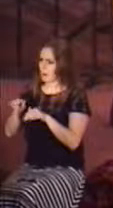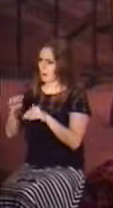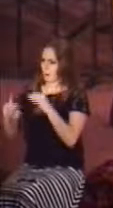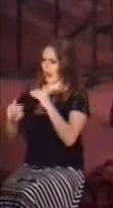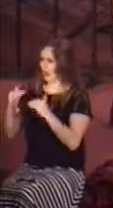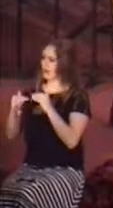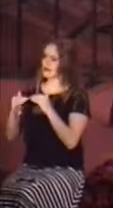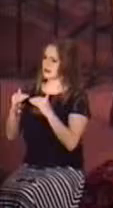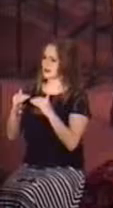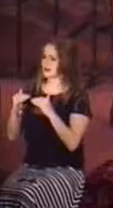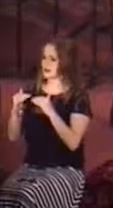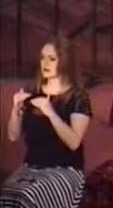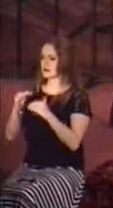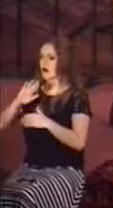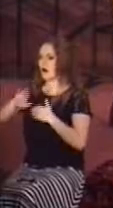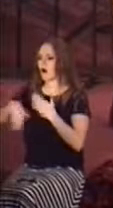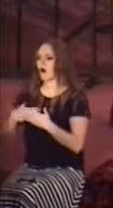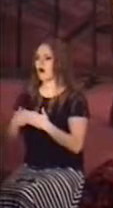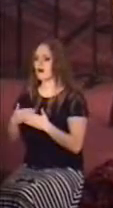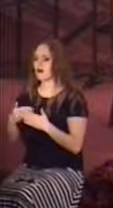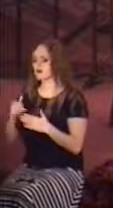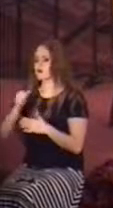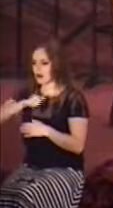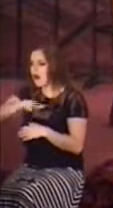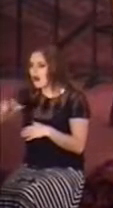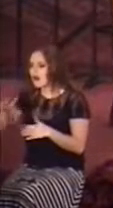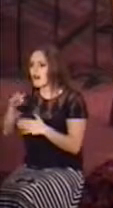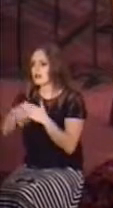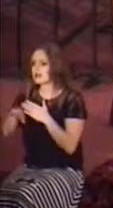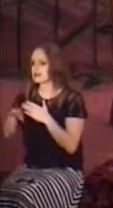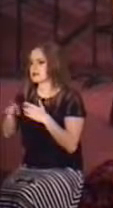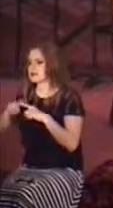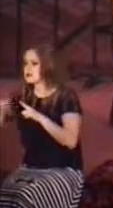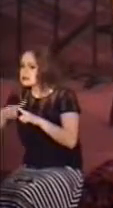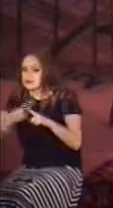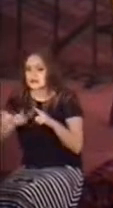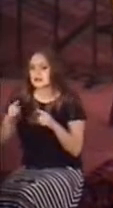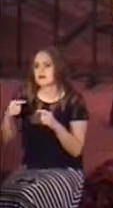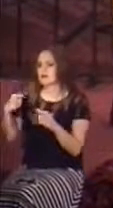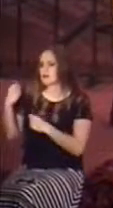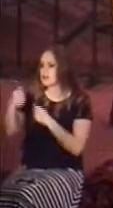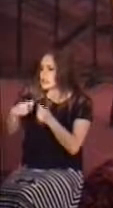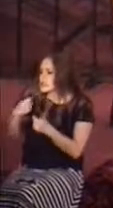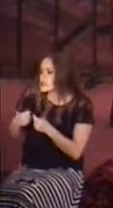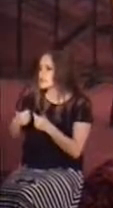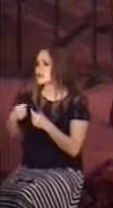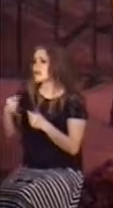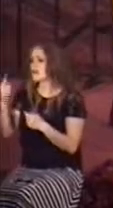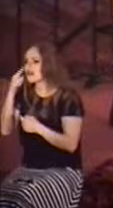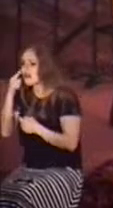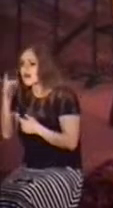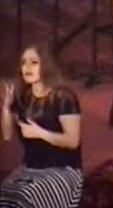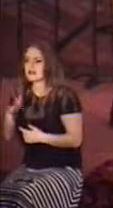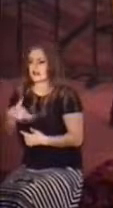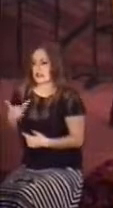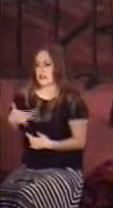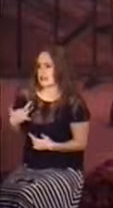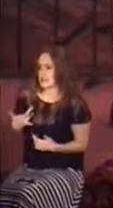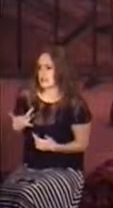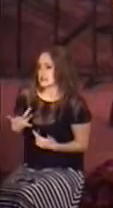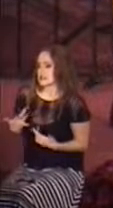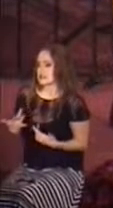know, we're all brought up in particular types of traditions, and we have thoughts and feelings and emotions and